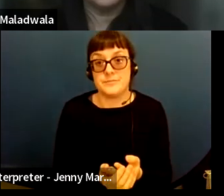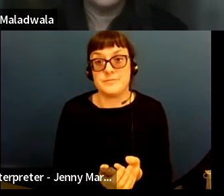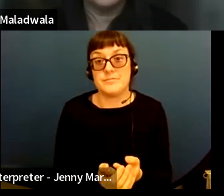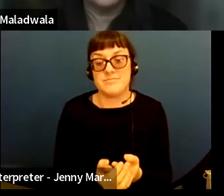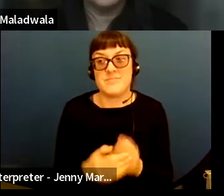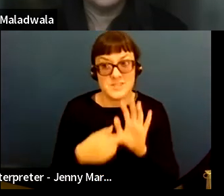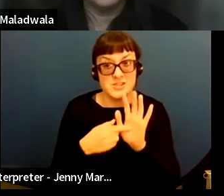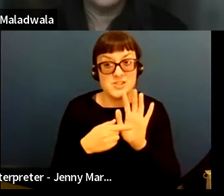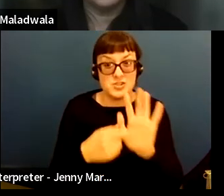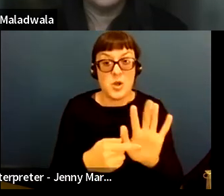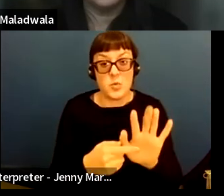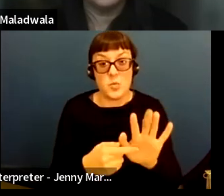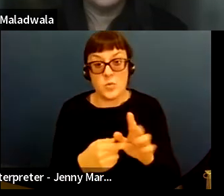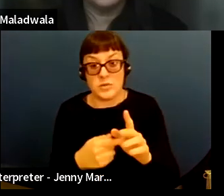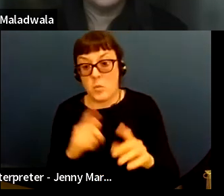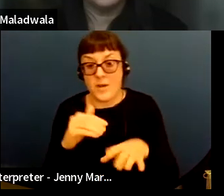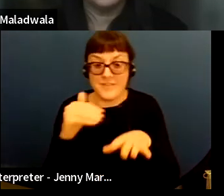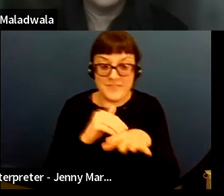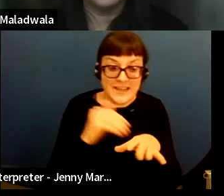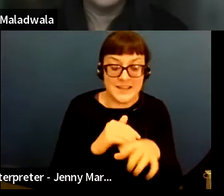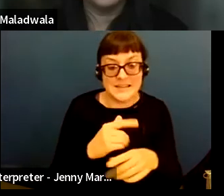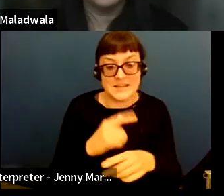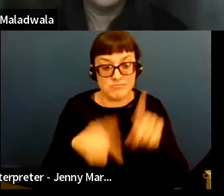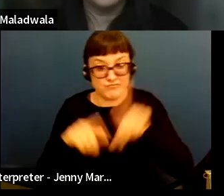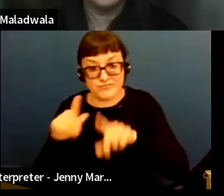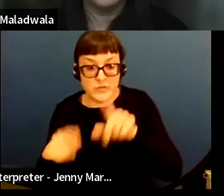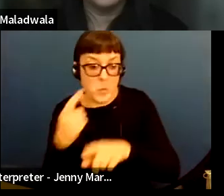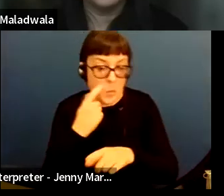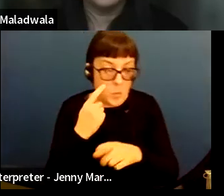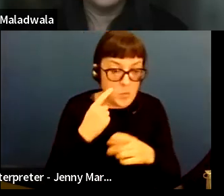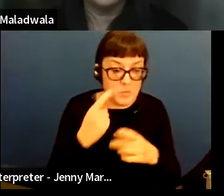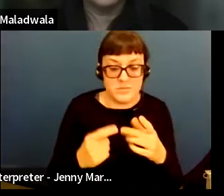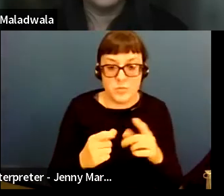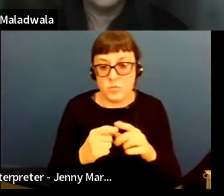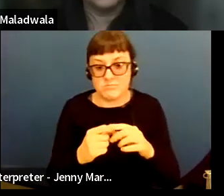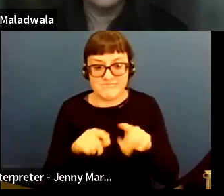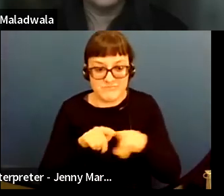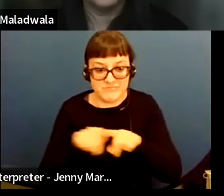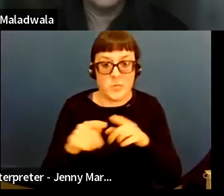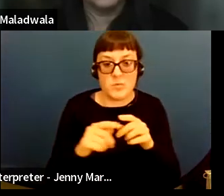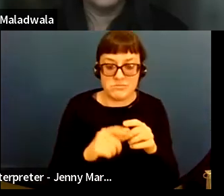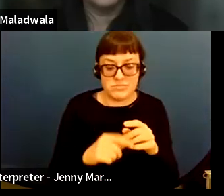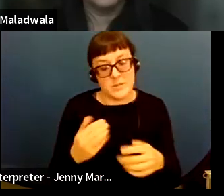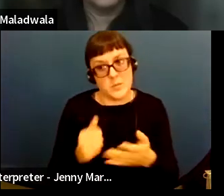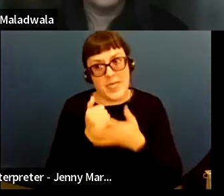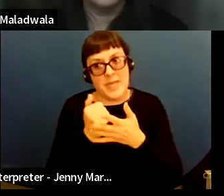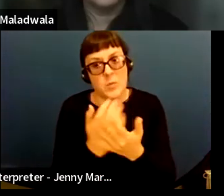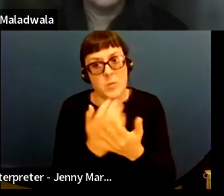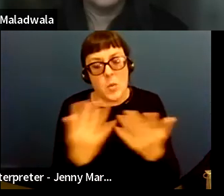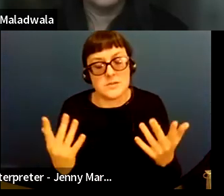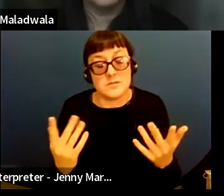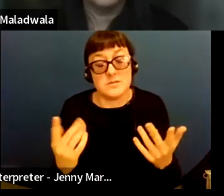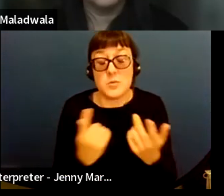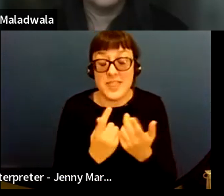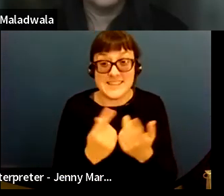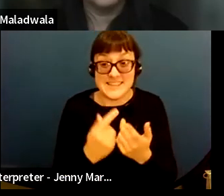sharing the outcomes of different experiments and pilots and approaches that are being taken is going to be really helpful. And the things that I've mentioned